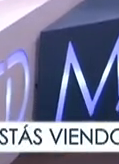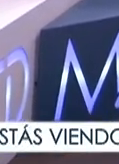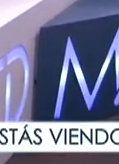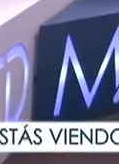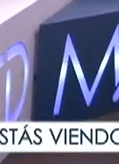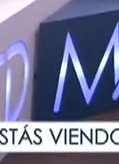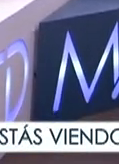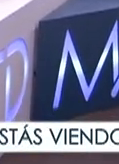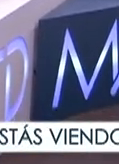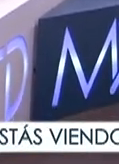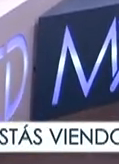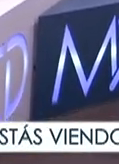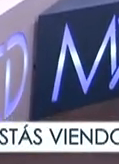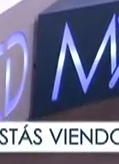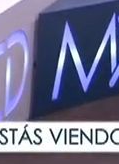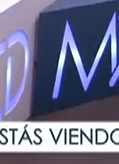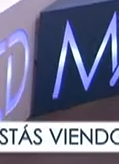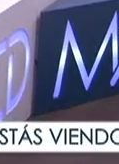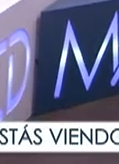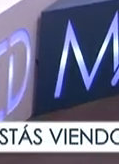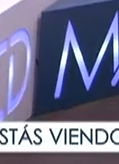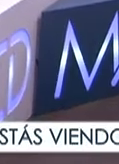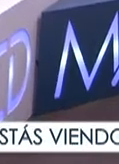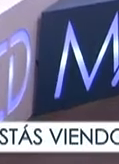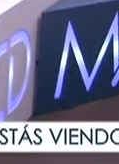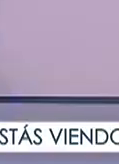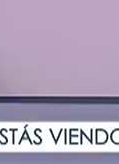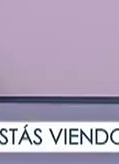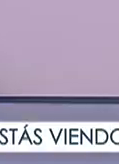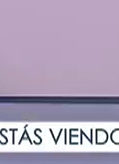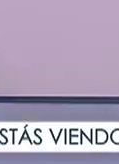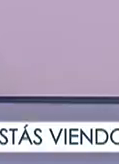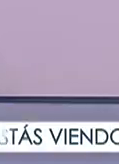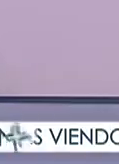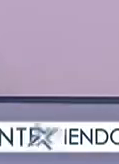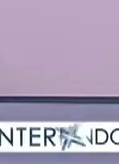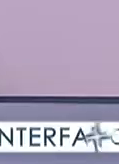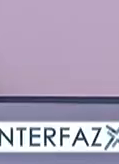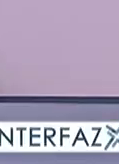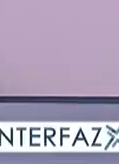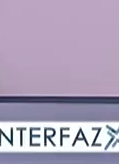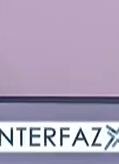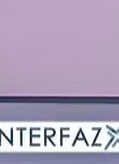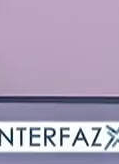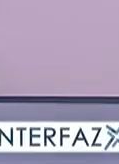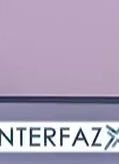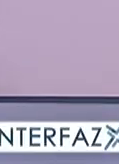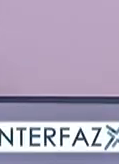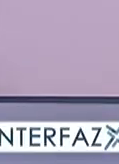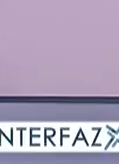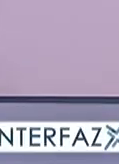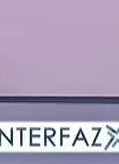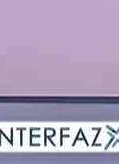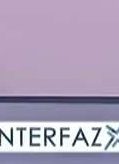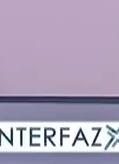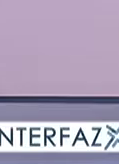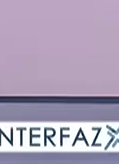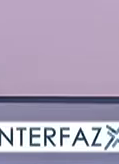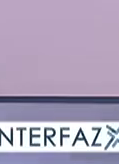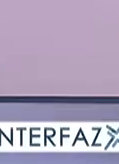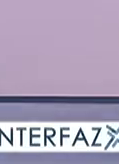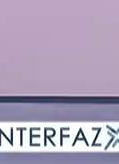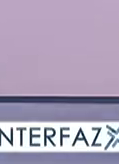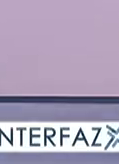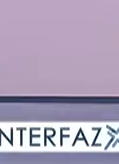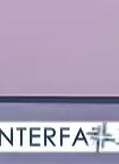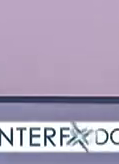I felt that it was so important to hear the people's what they believe in their own voices, as opposed to me saying what I thought they believed.